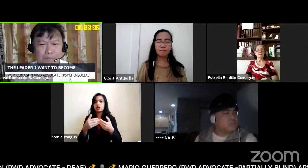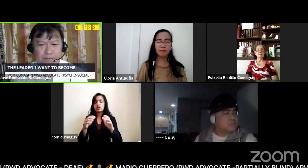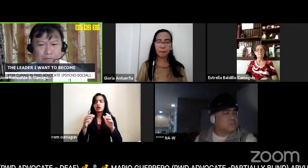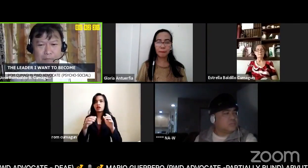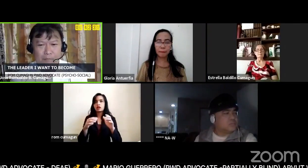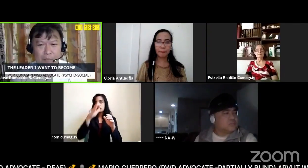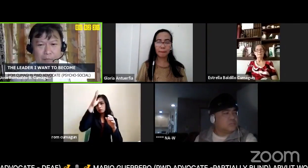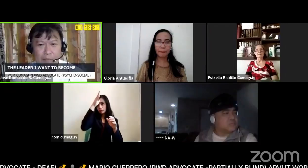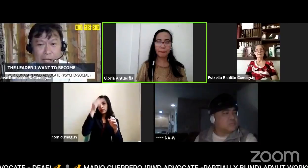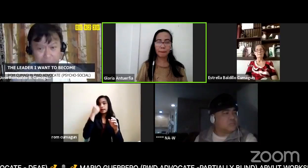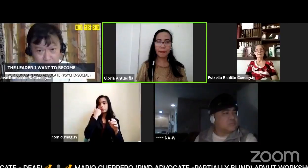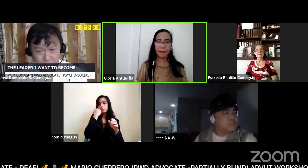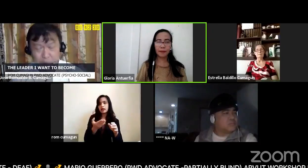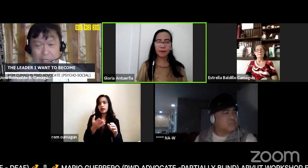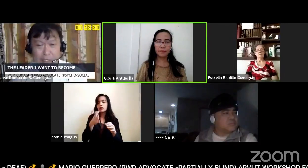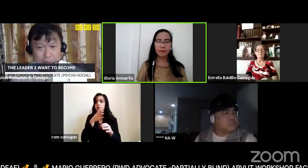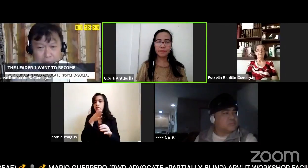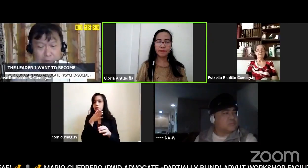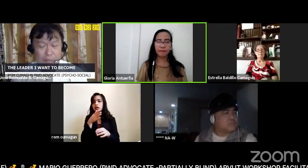Um,